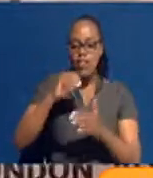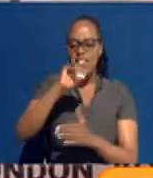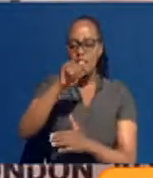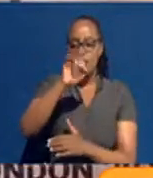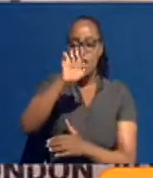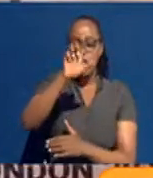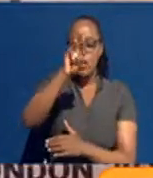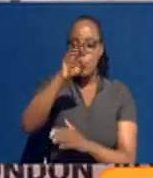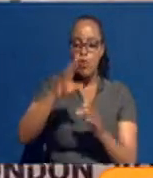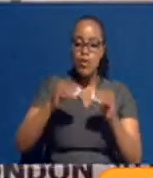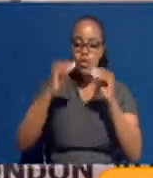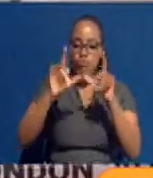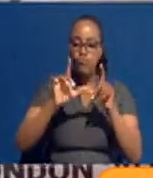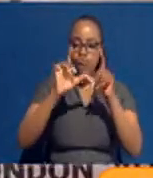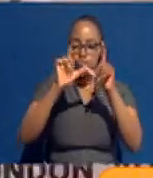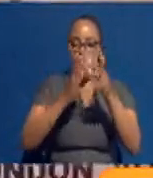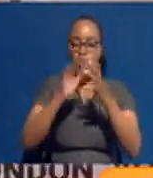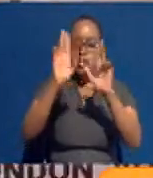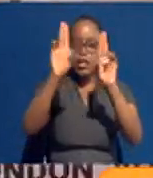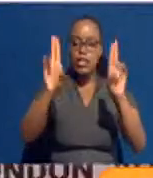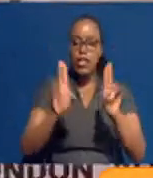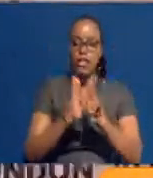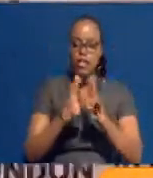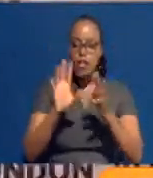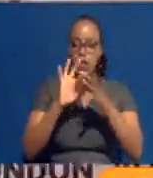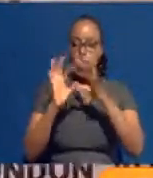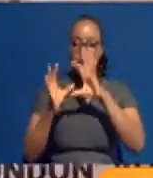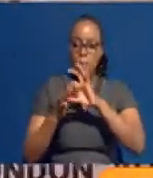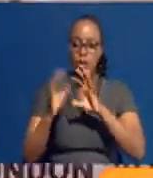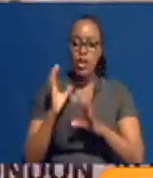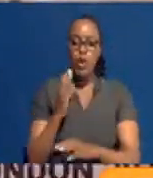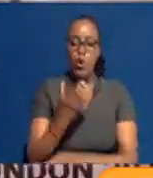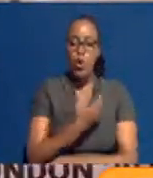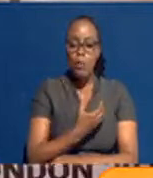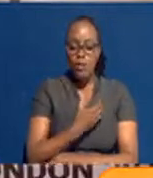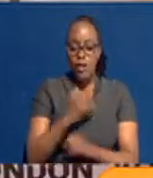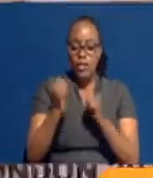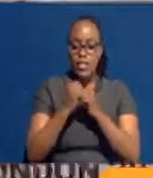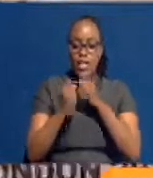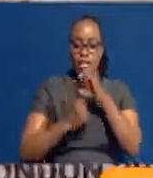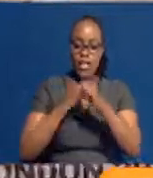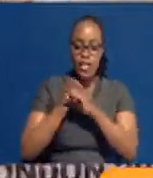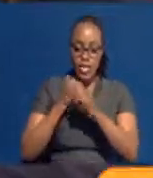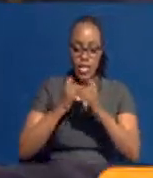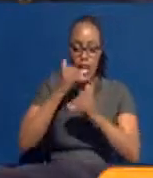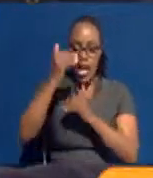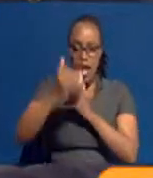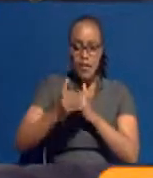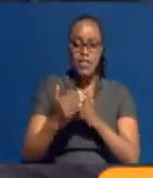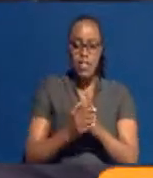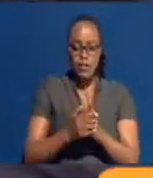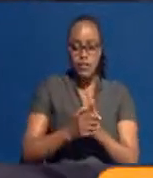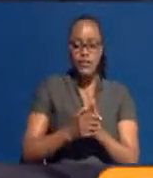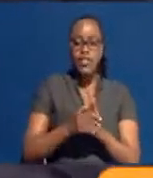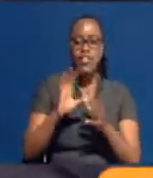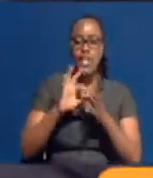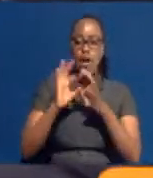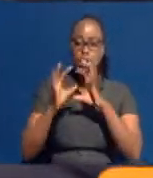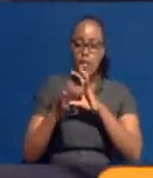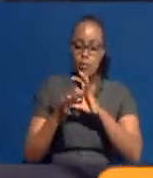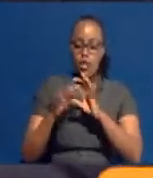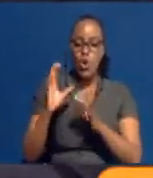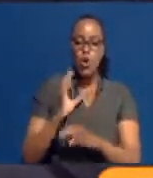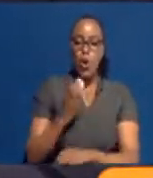with a bronze medal by the International Olympic Committee 10 years down the line. National Olympic Committee of